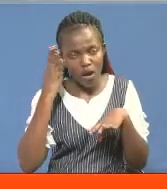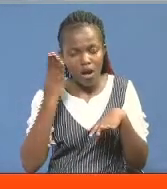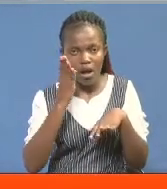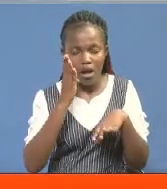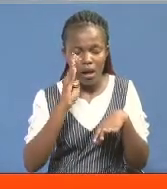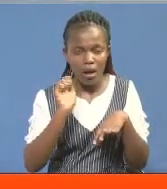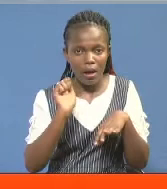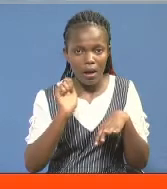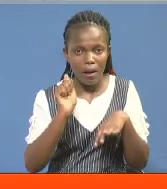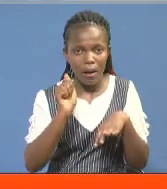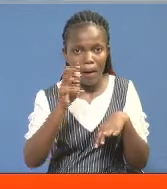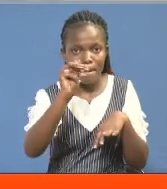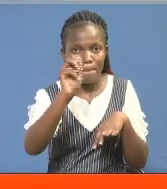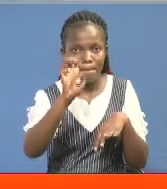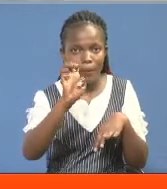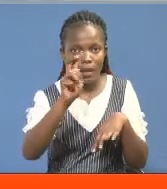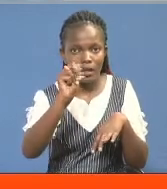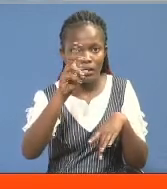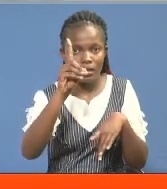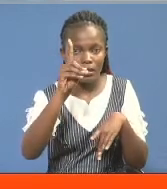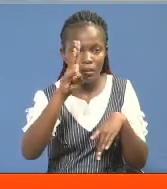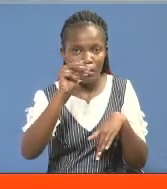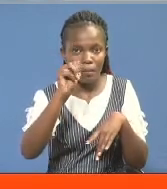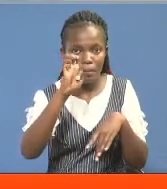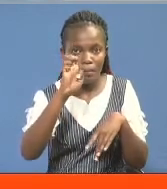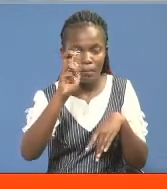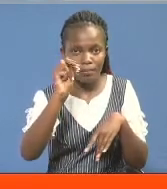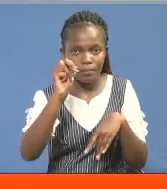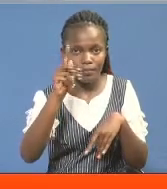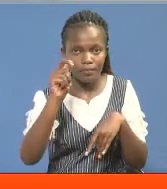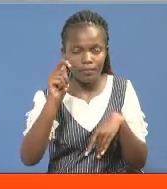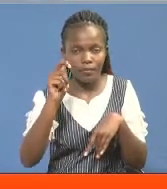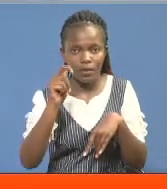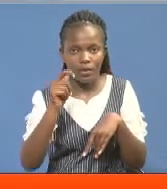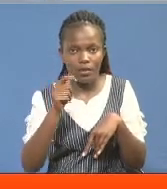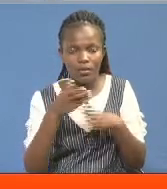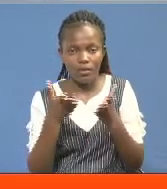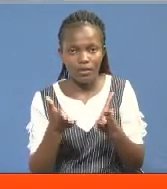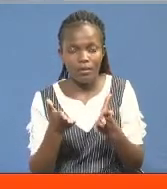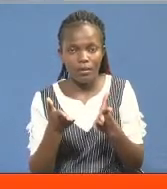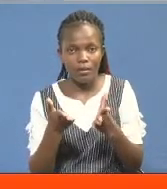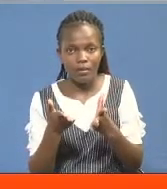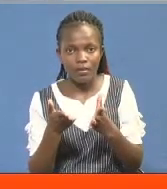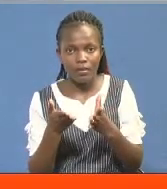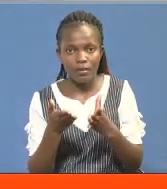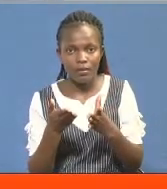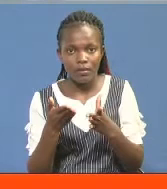it all. Yeah. BBI was brought to us, and we were told that it was about,